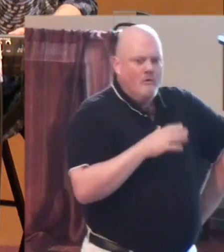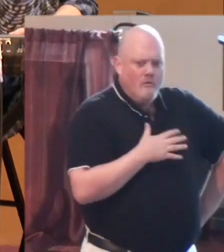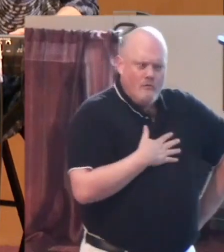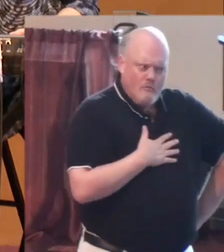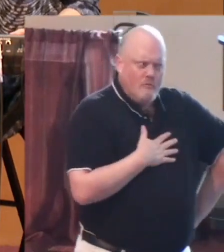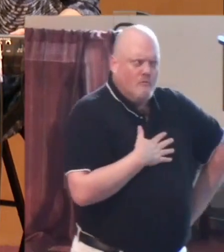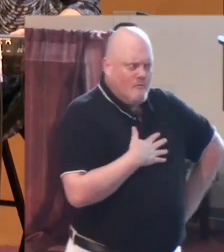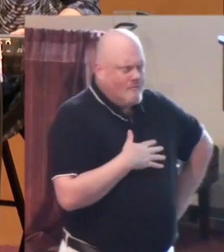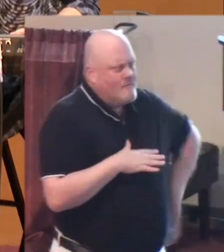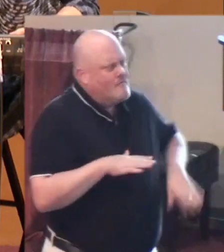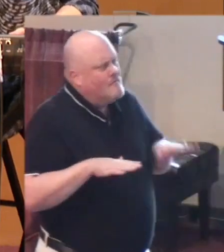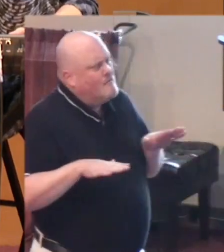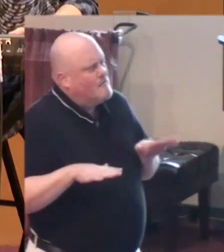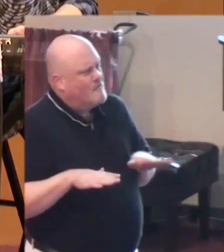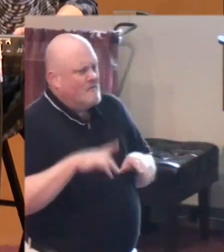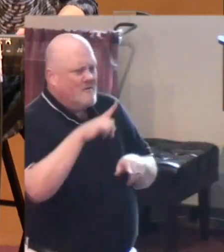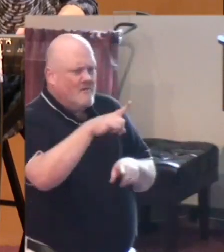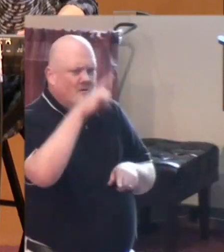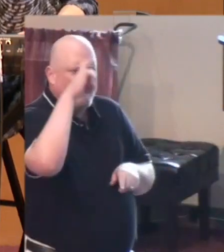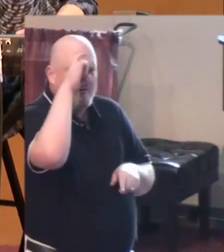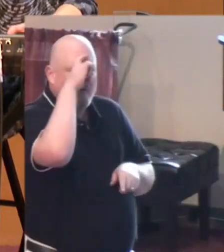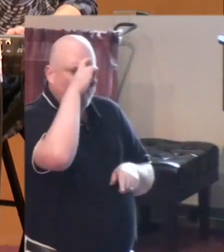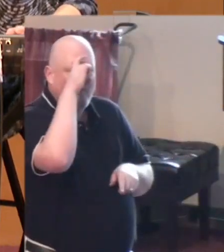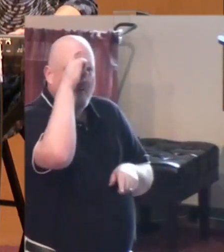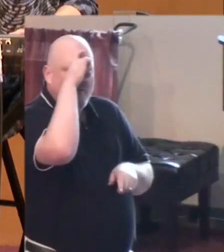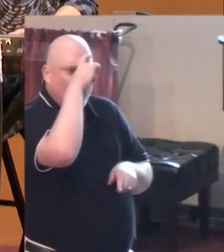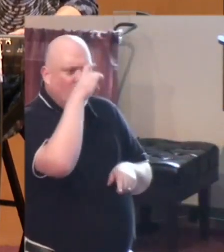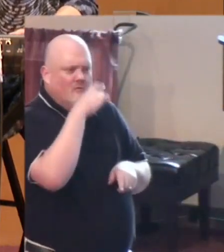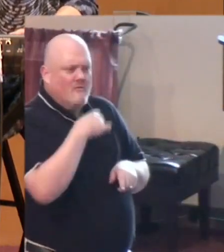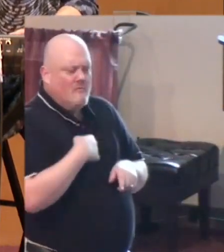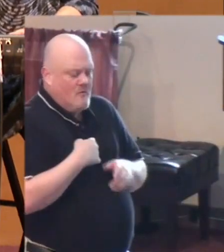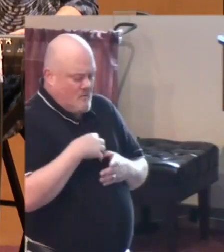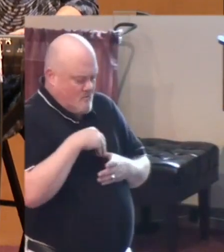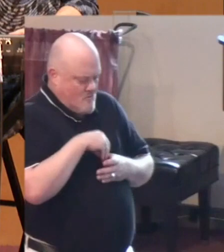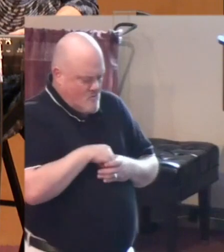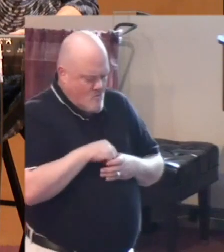His wisdom seemed to soothe my troubled soul.